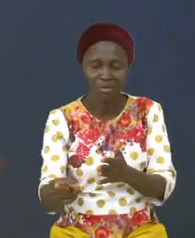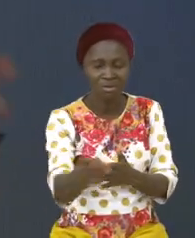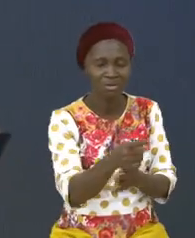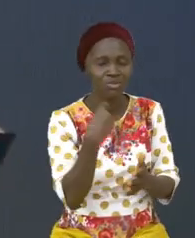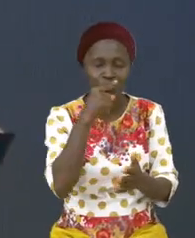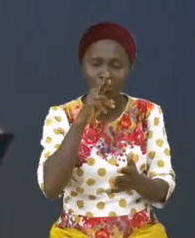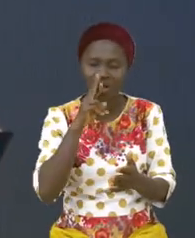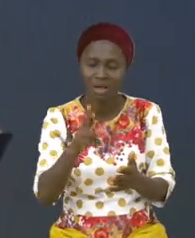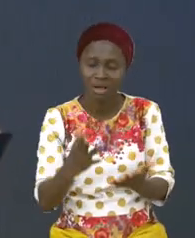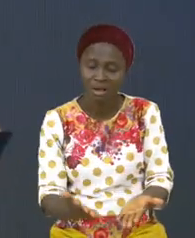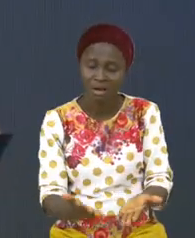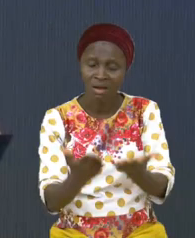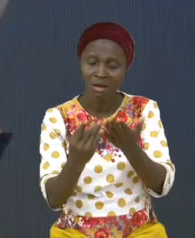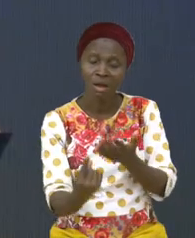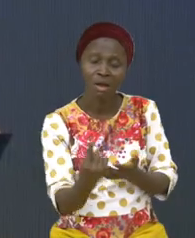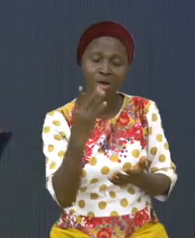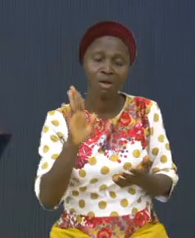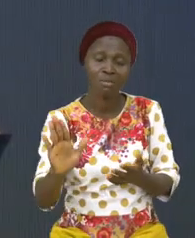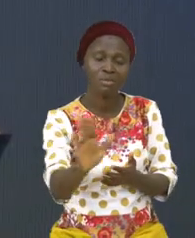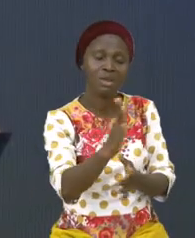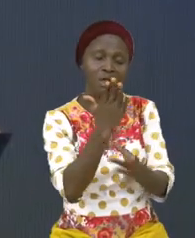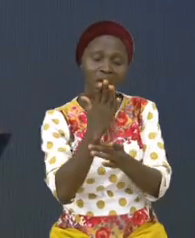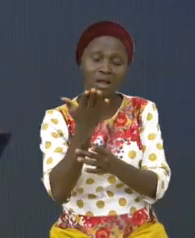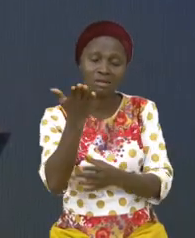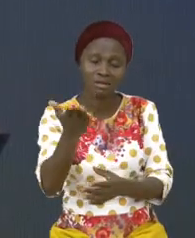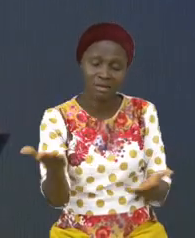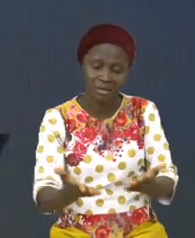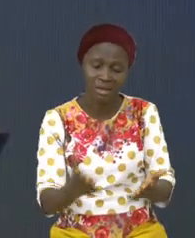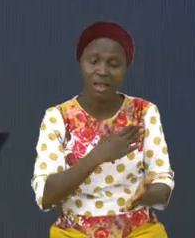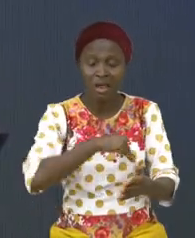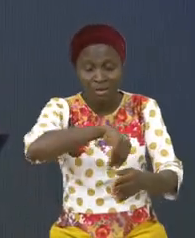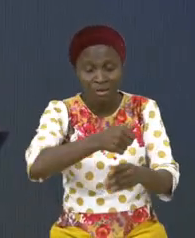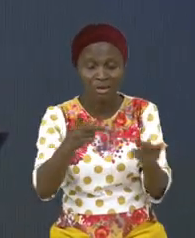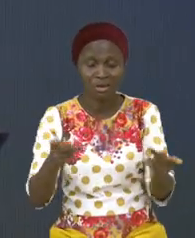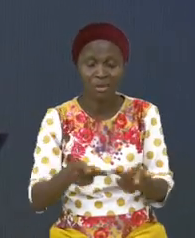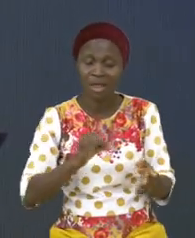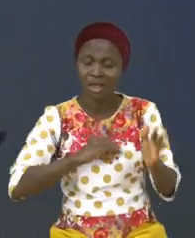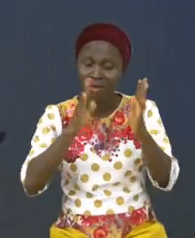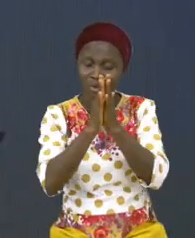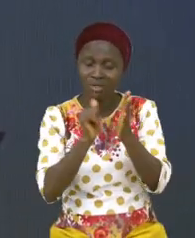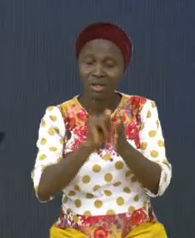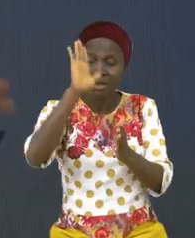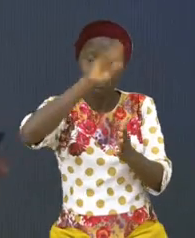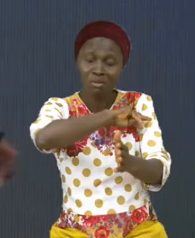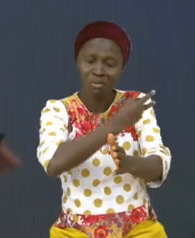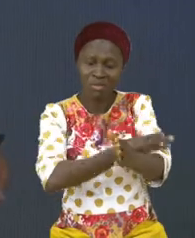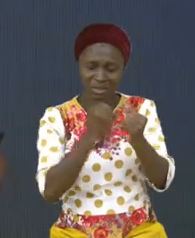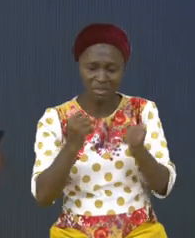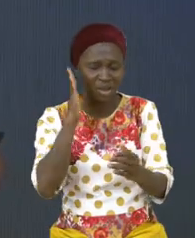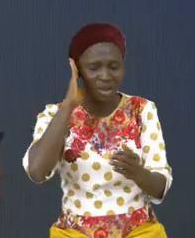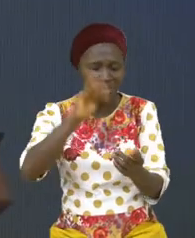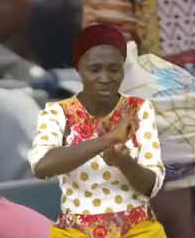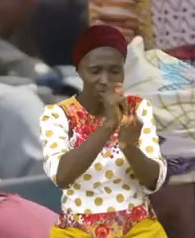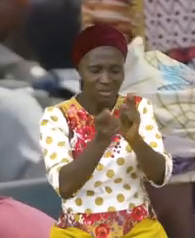up their hands here and in every other place, I pray that your mighty power will turn their lives around now